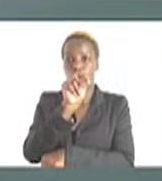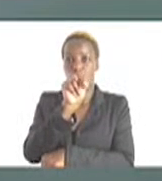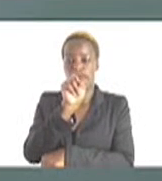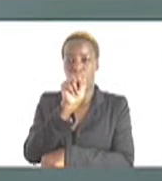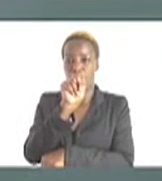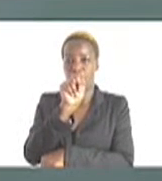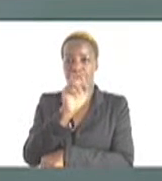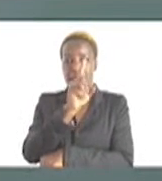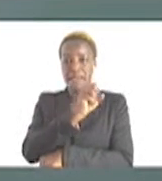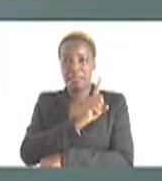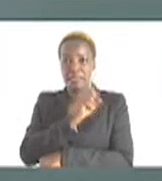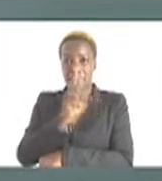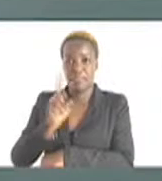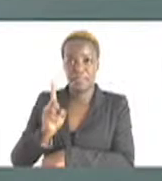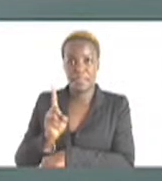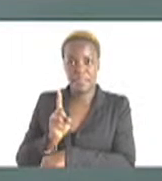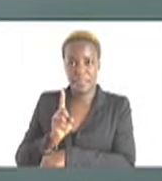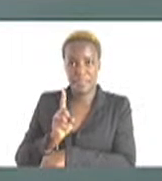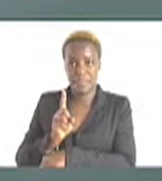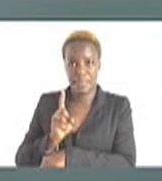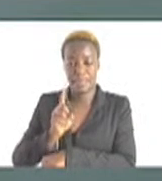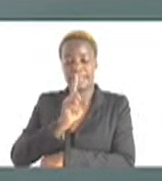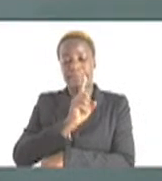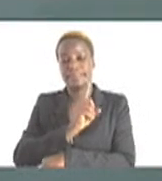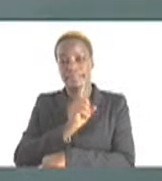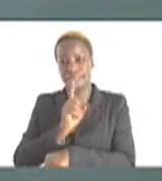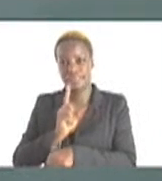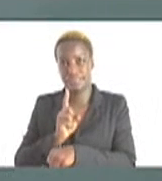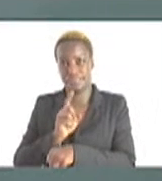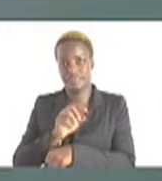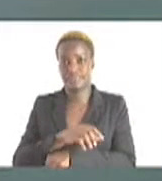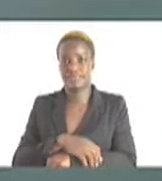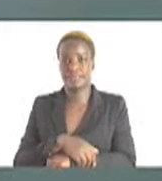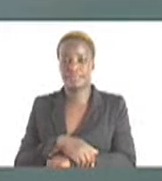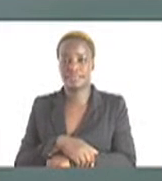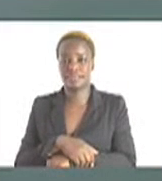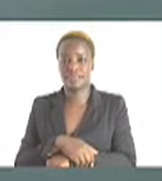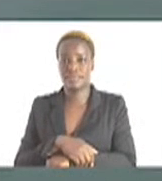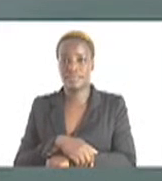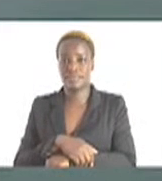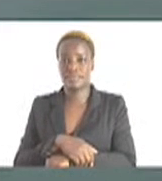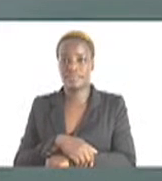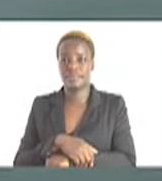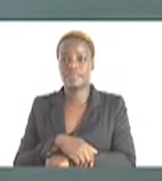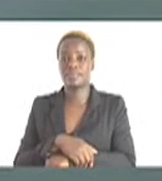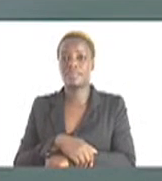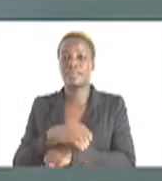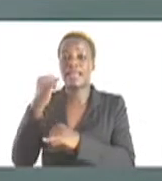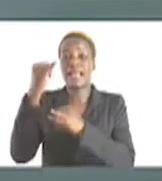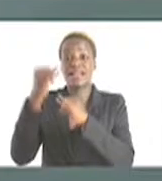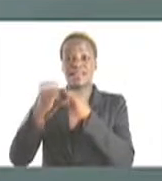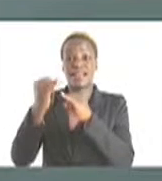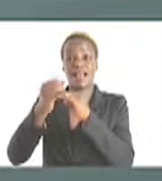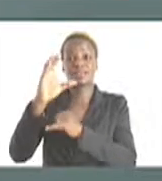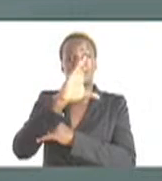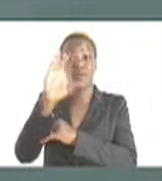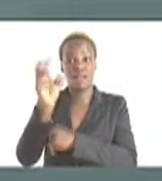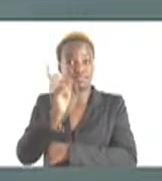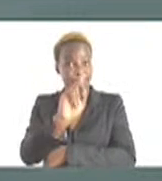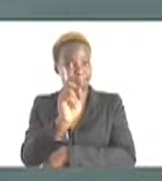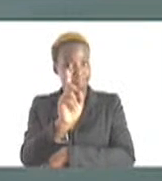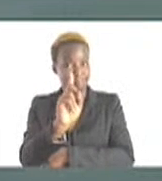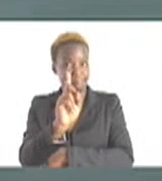November, which will be our 11th month. And then we have our last month, which will be our